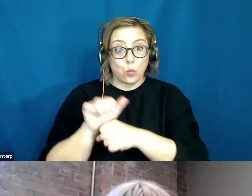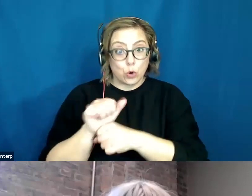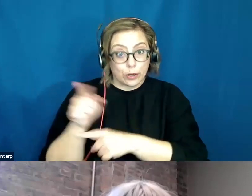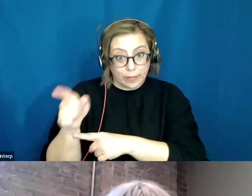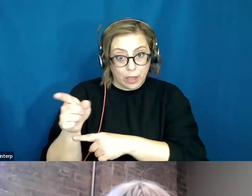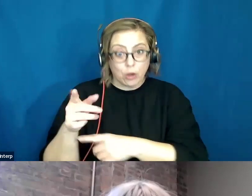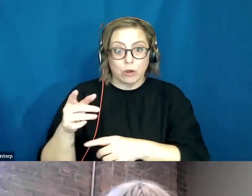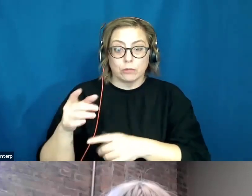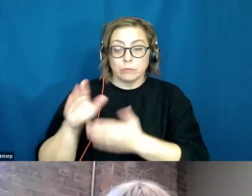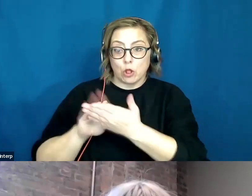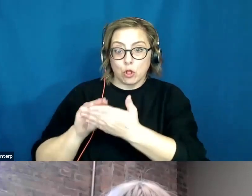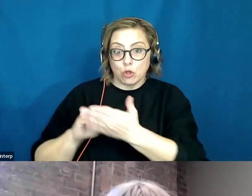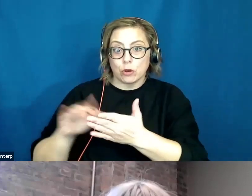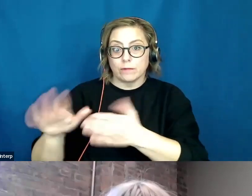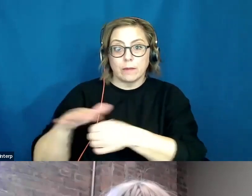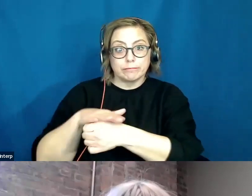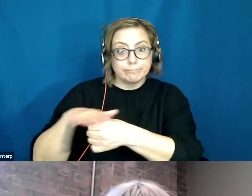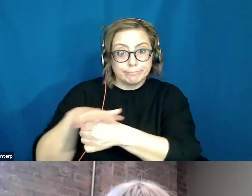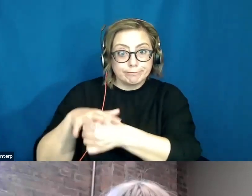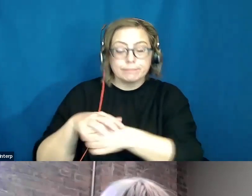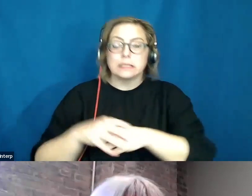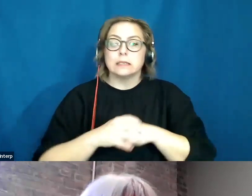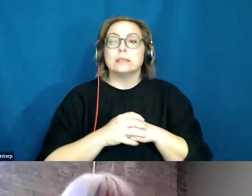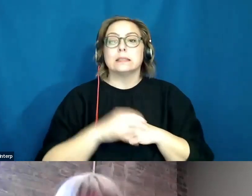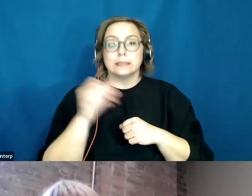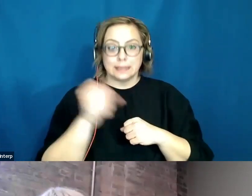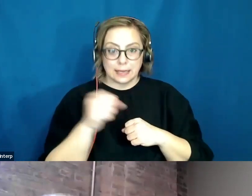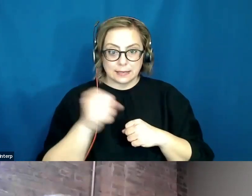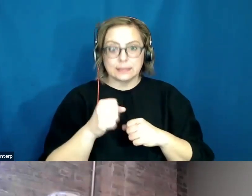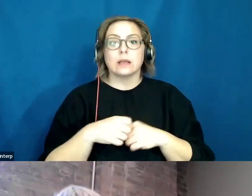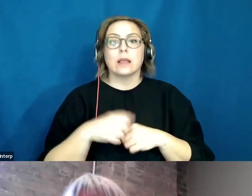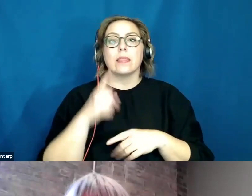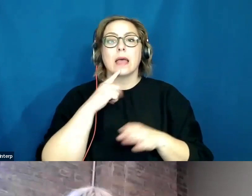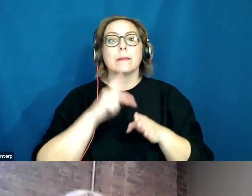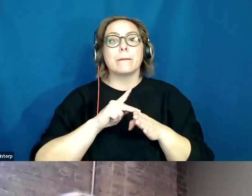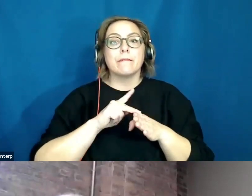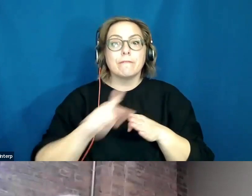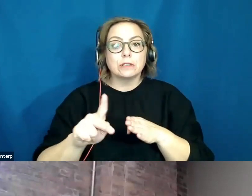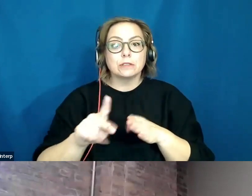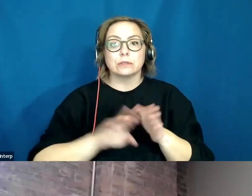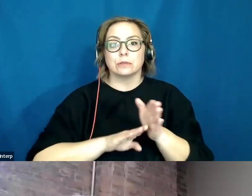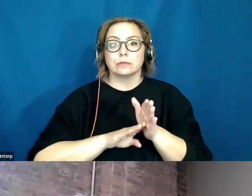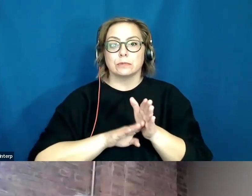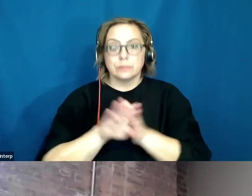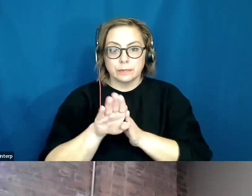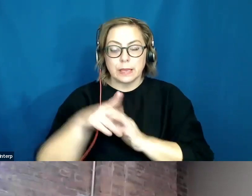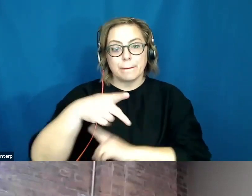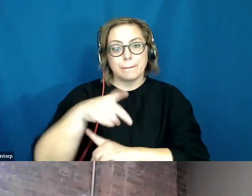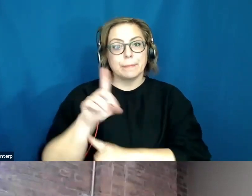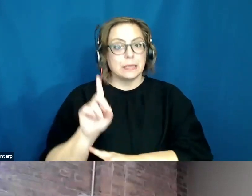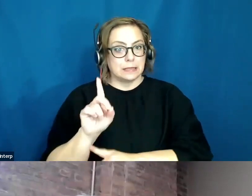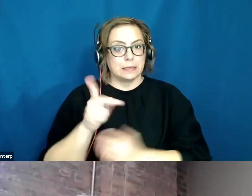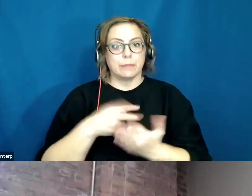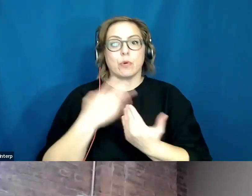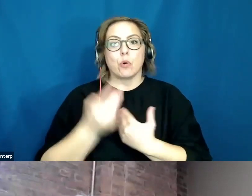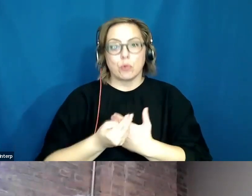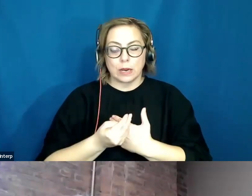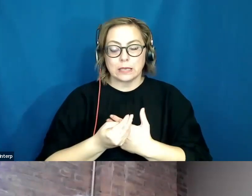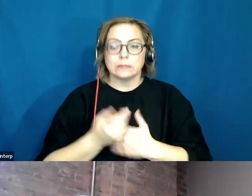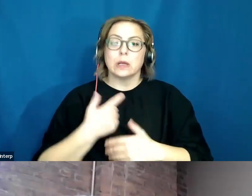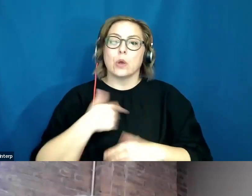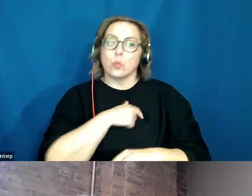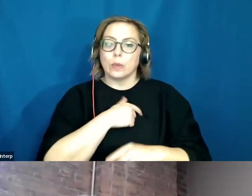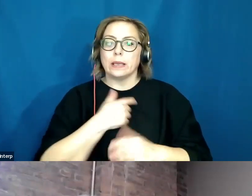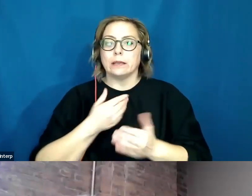that. Yeah, that's our professional development program. So we make small